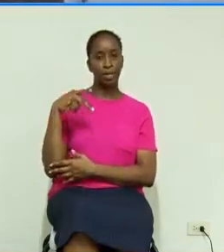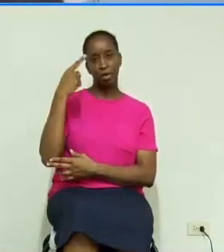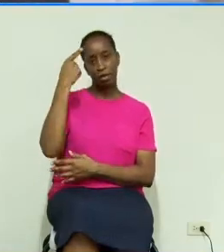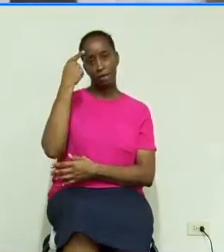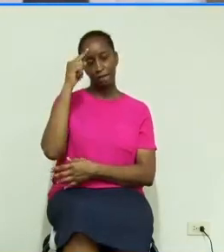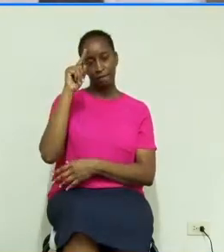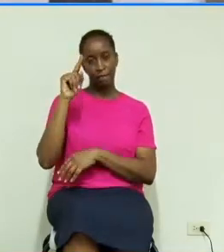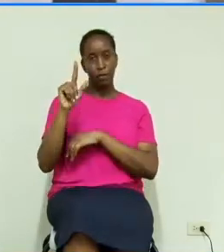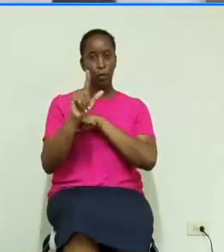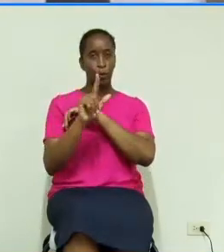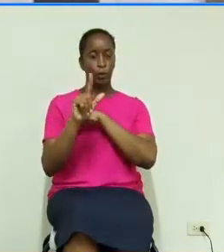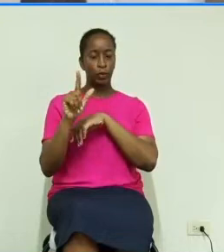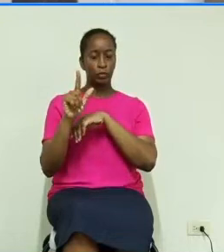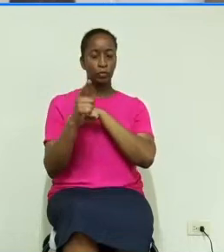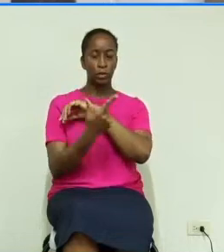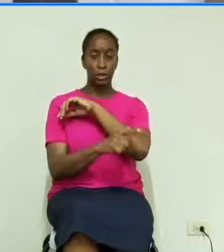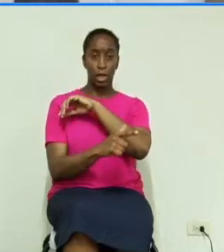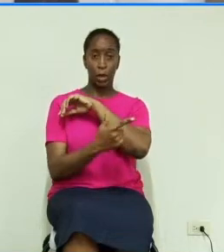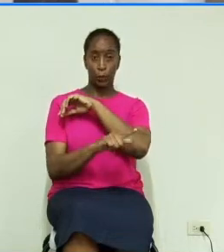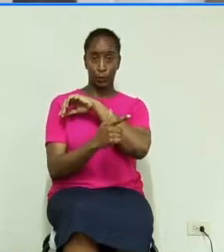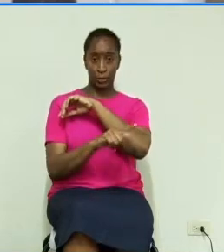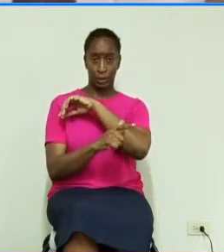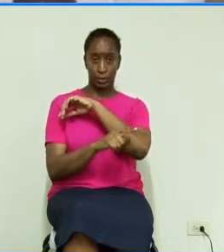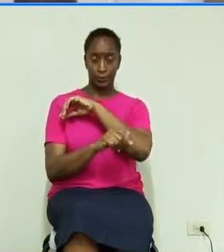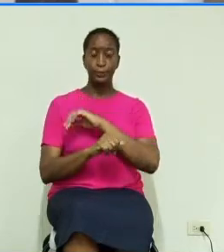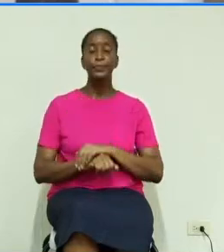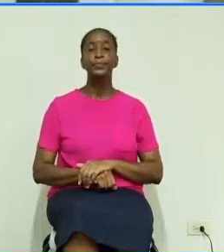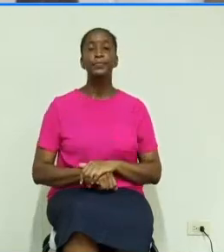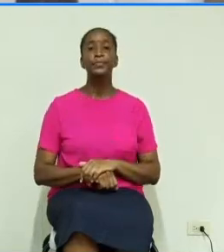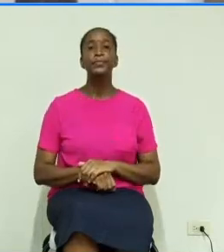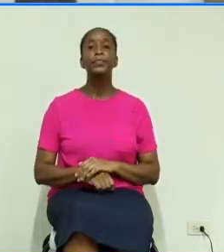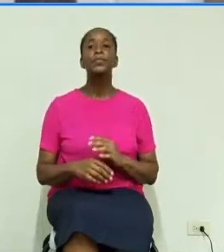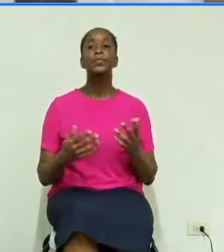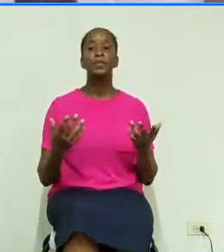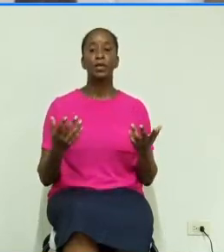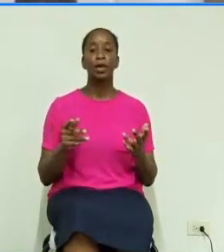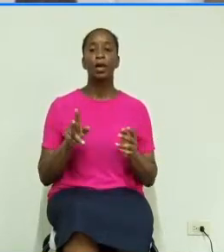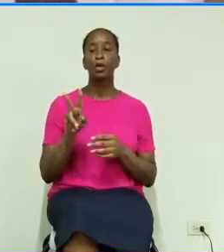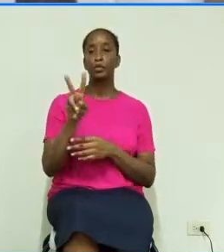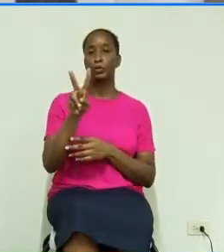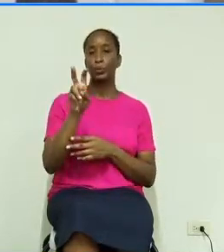and to welcome the 200 people whom we have online so far.